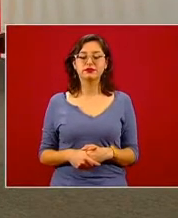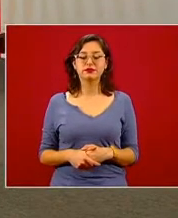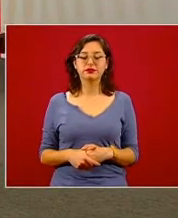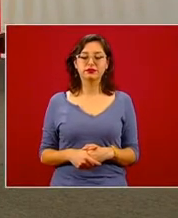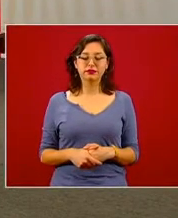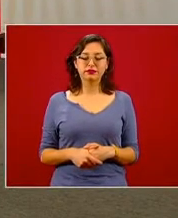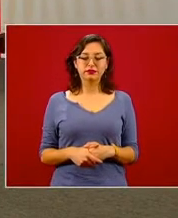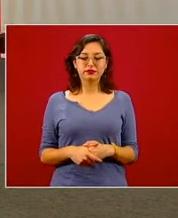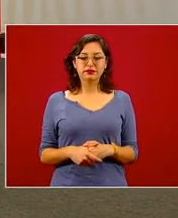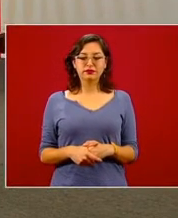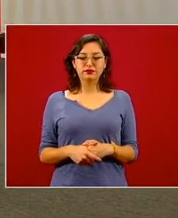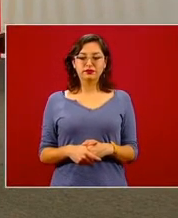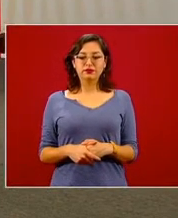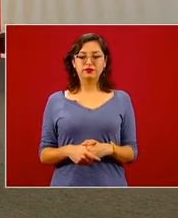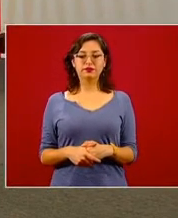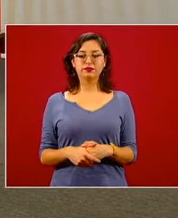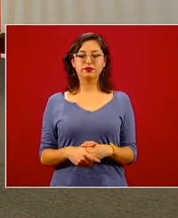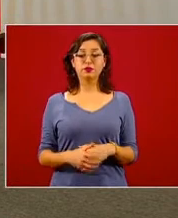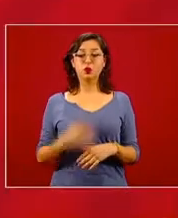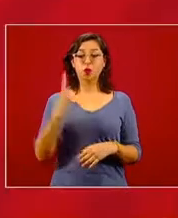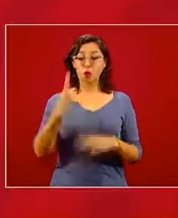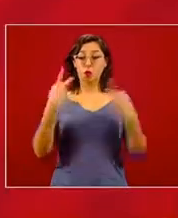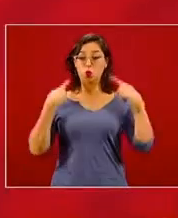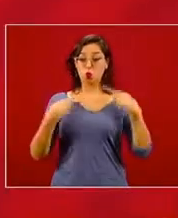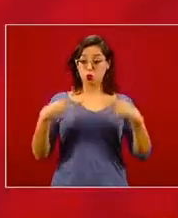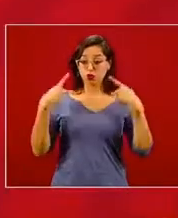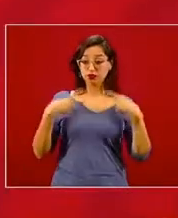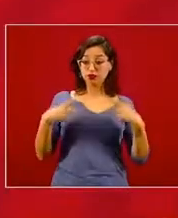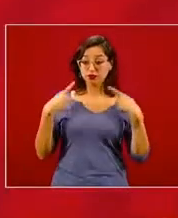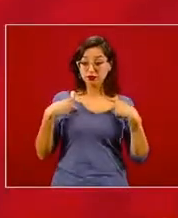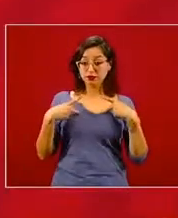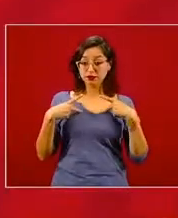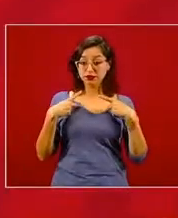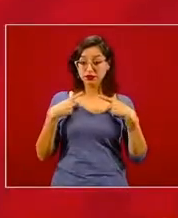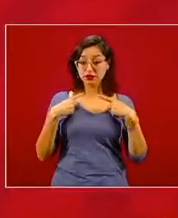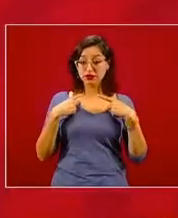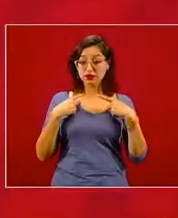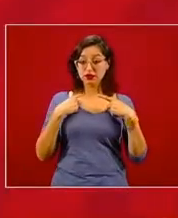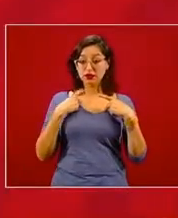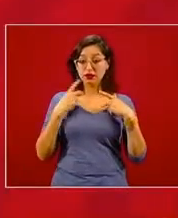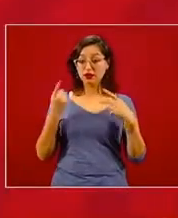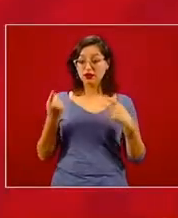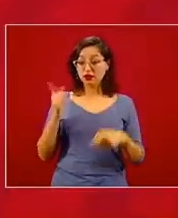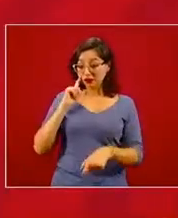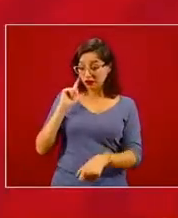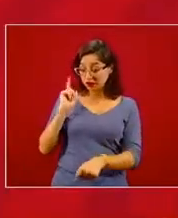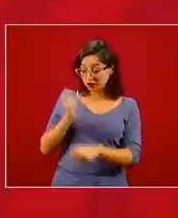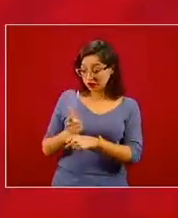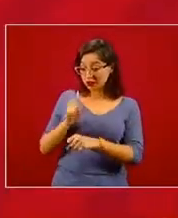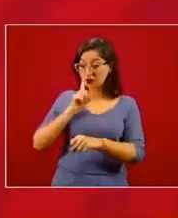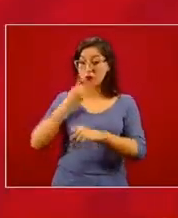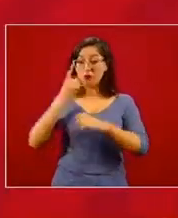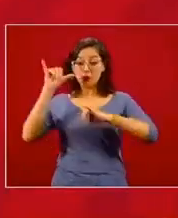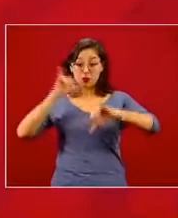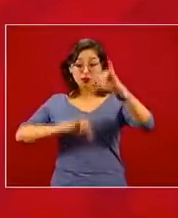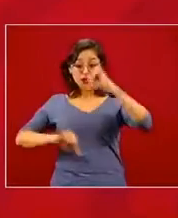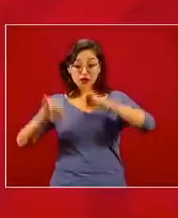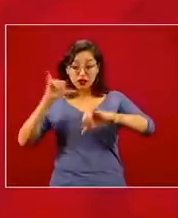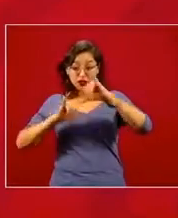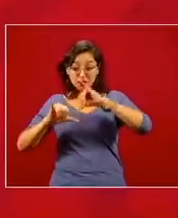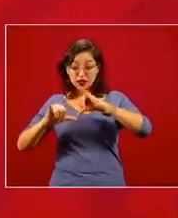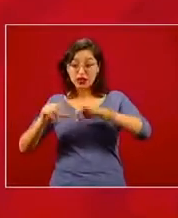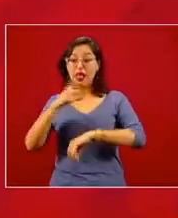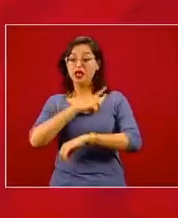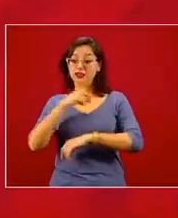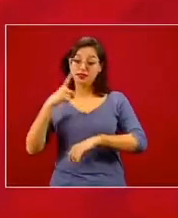Yes, to un answer this resultado de question, una persona que el sistema let's notifica que remember se le that tomó muestra, for us to esta be muestra able debe de llegar to precisamente a